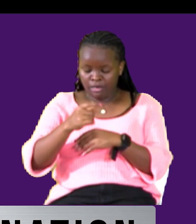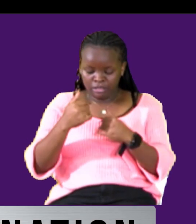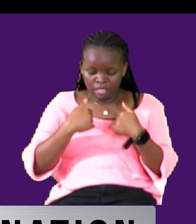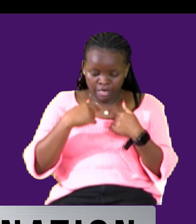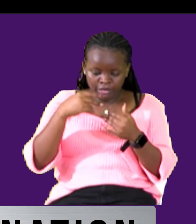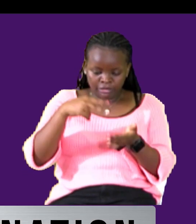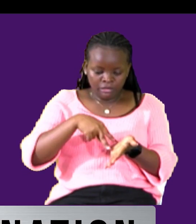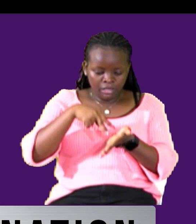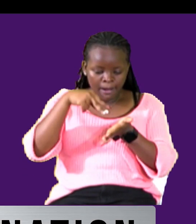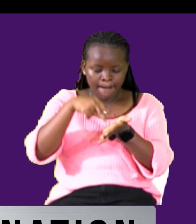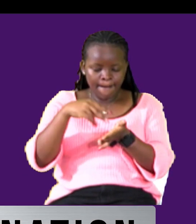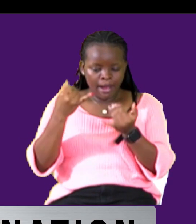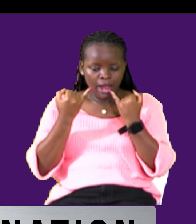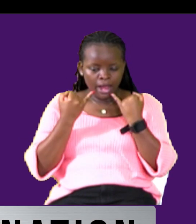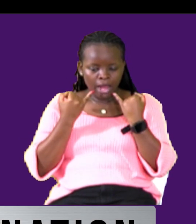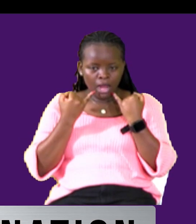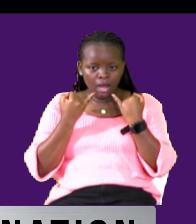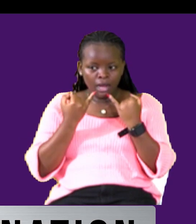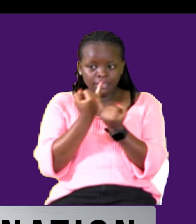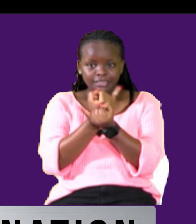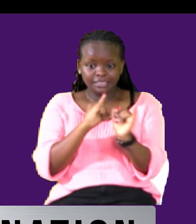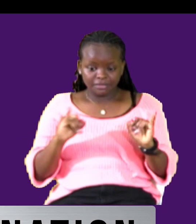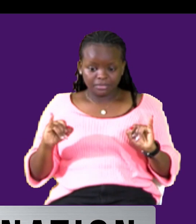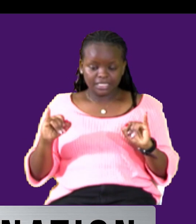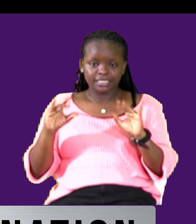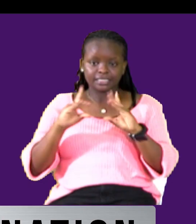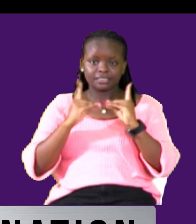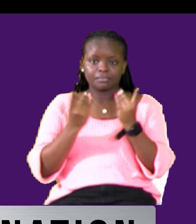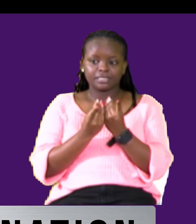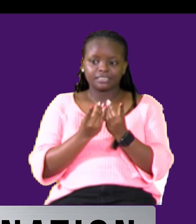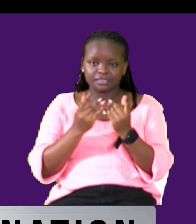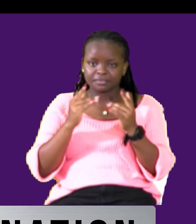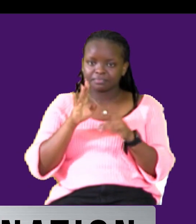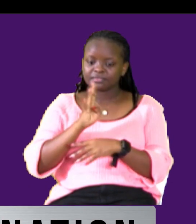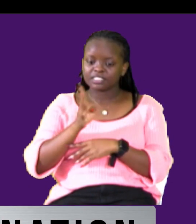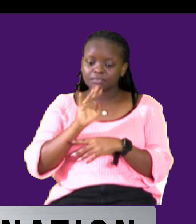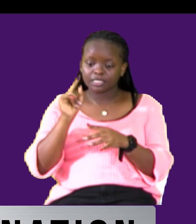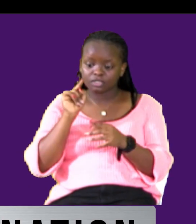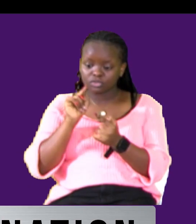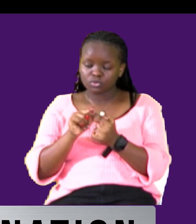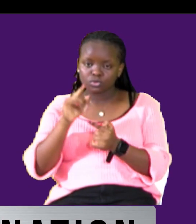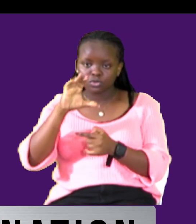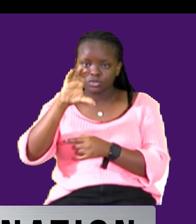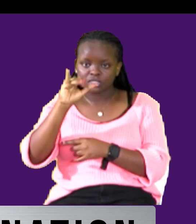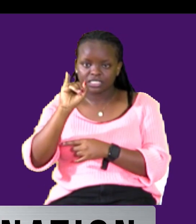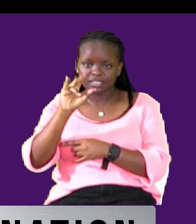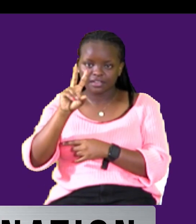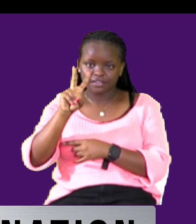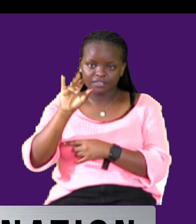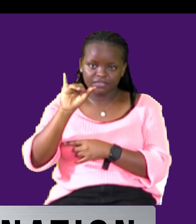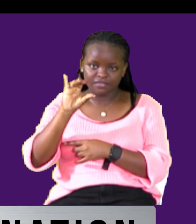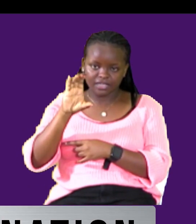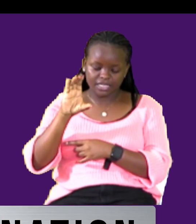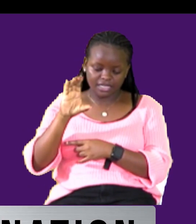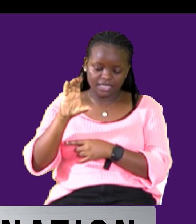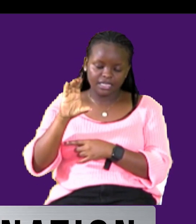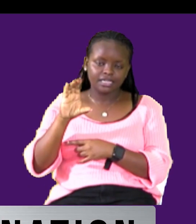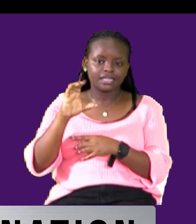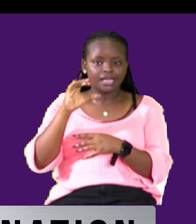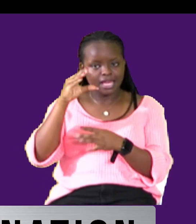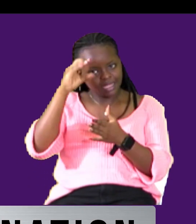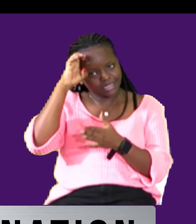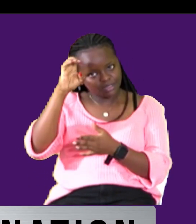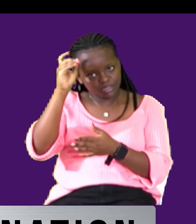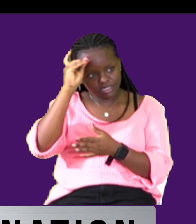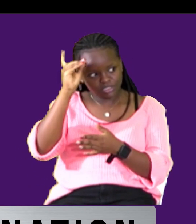stand-alone department that would speak to civic education and public participation